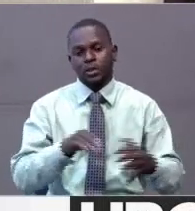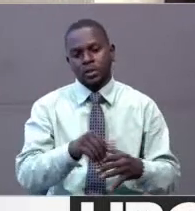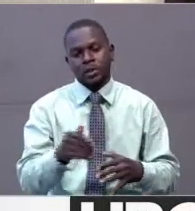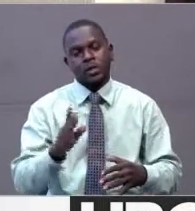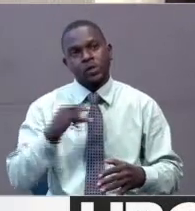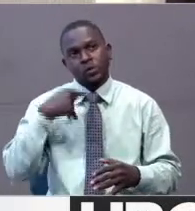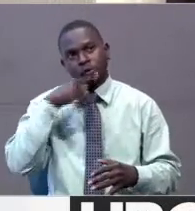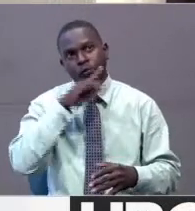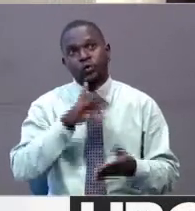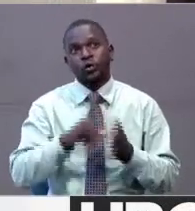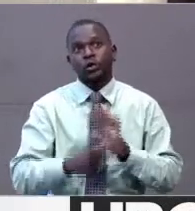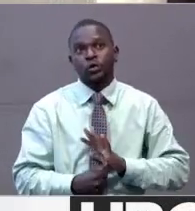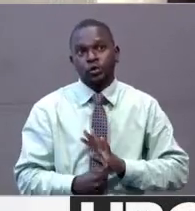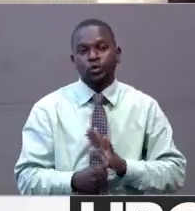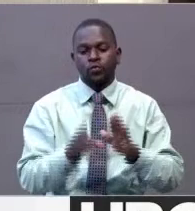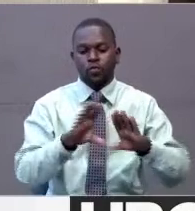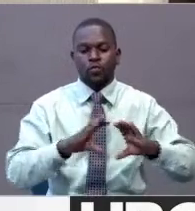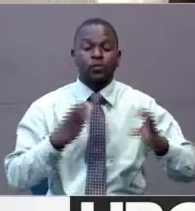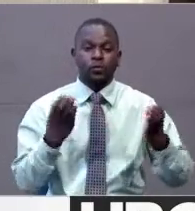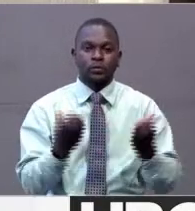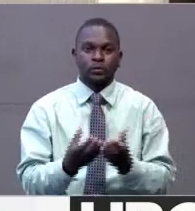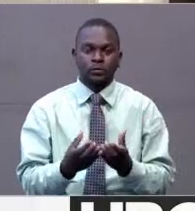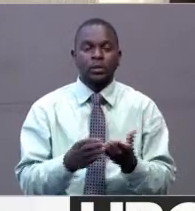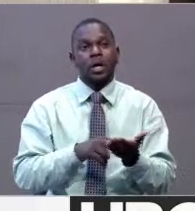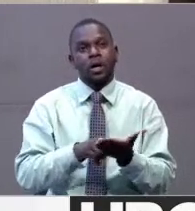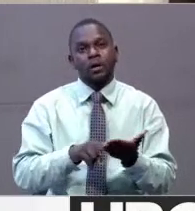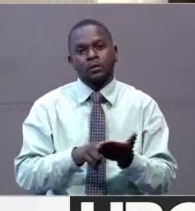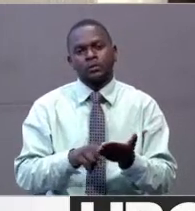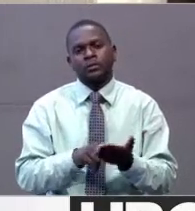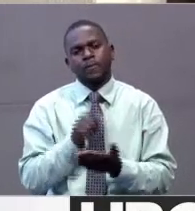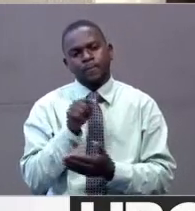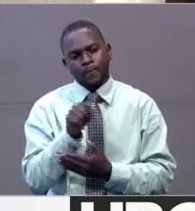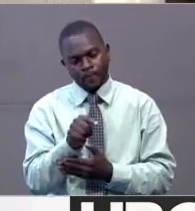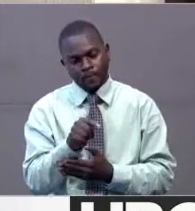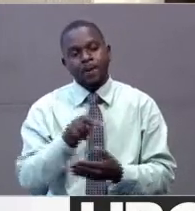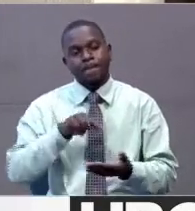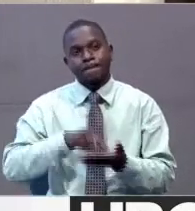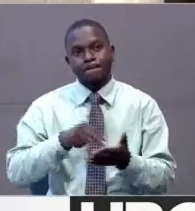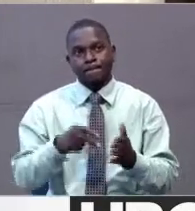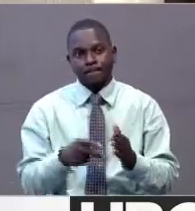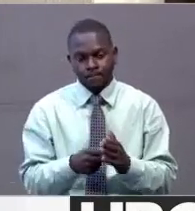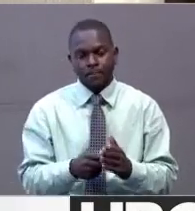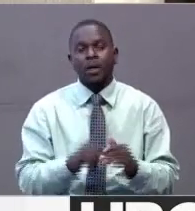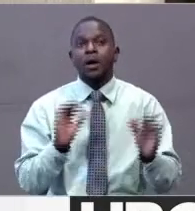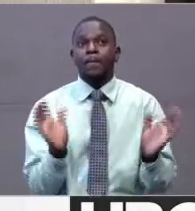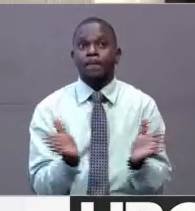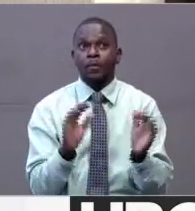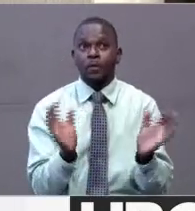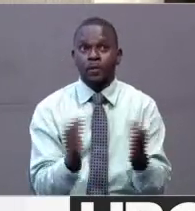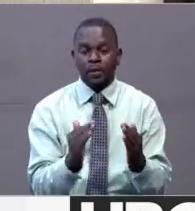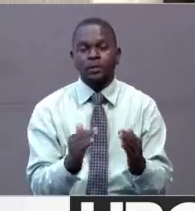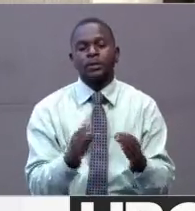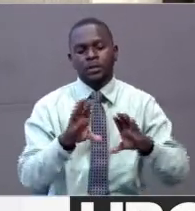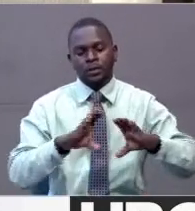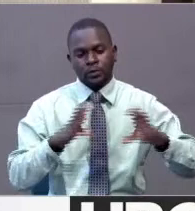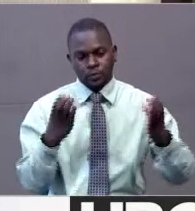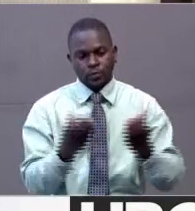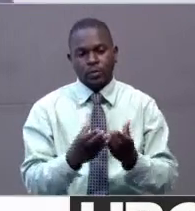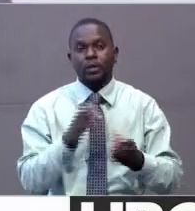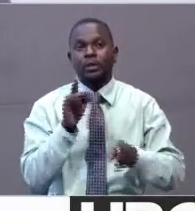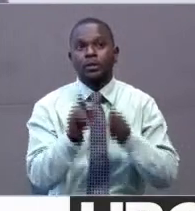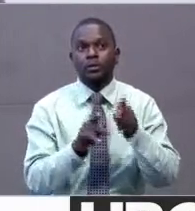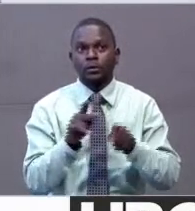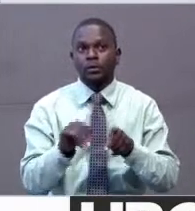social concerns of our community. We use it as a means to mobilize communities to participate